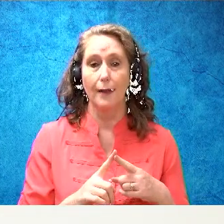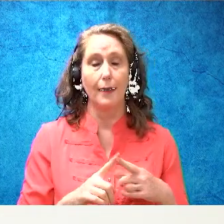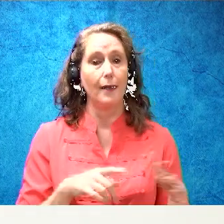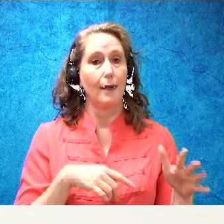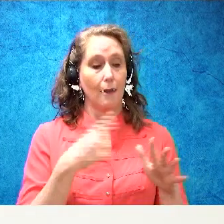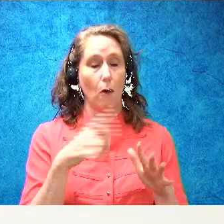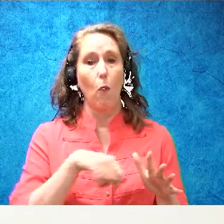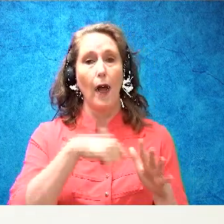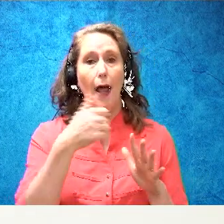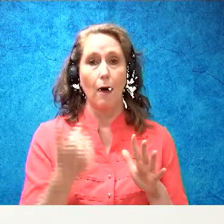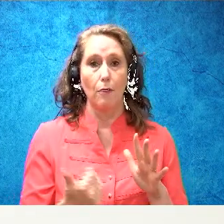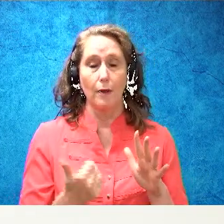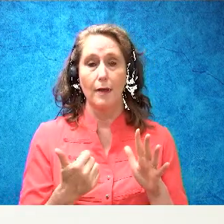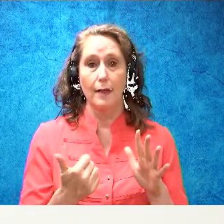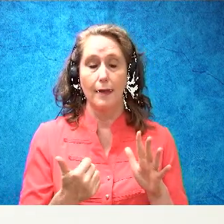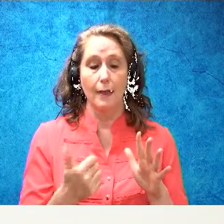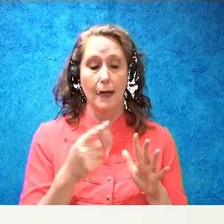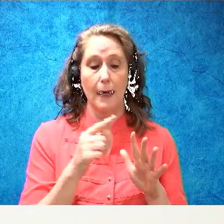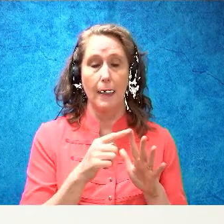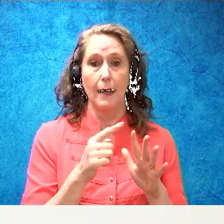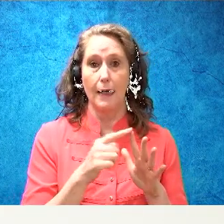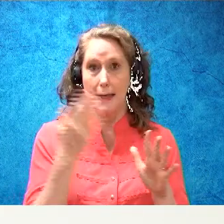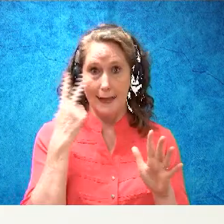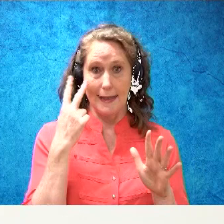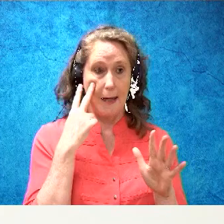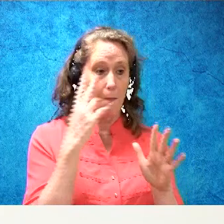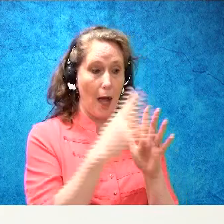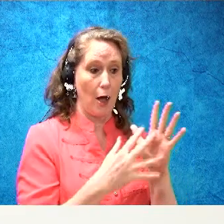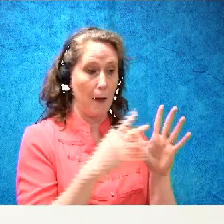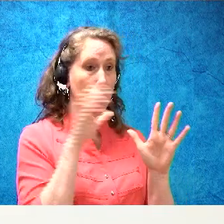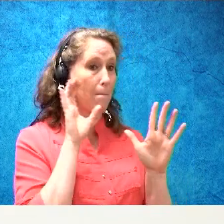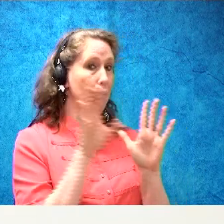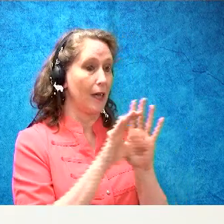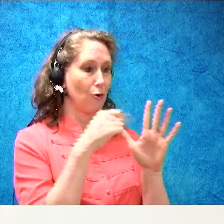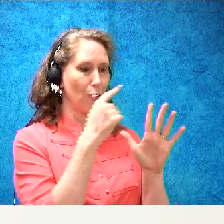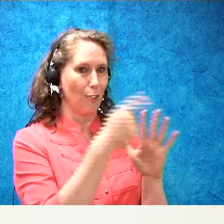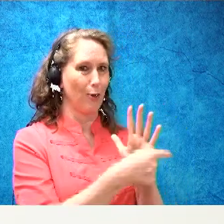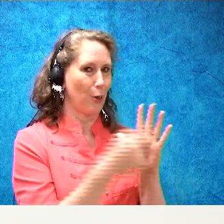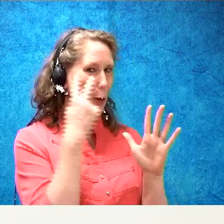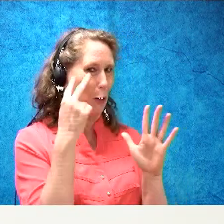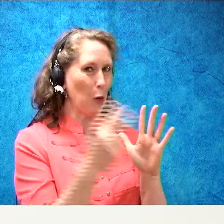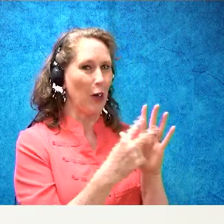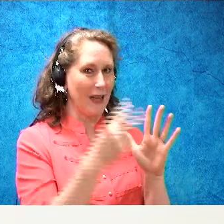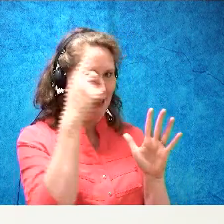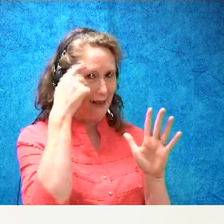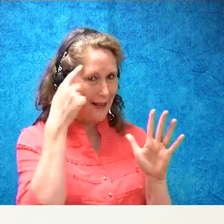Okay, what else? Maybe you see my little chart here. Maybe you can kind of guess based on the pictures.